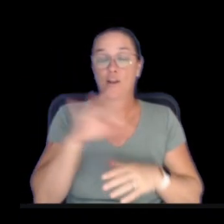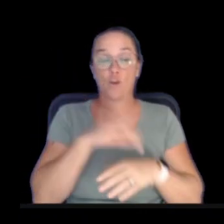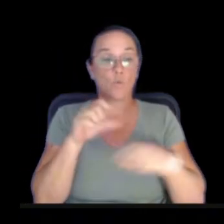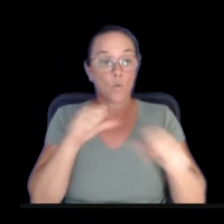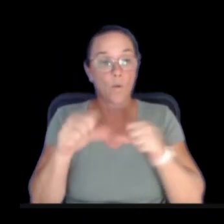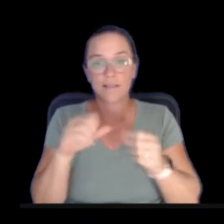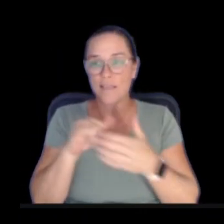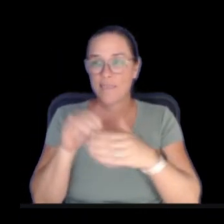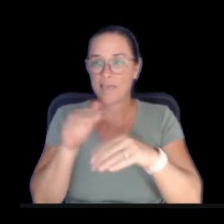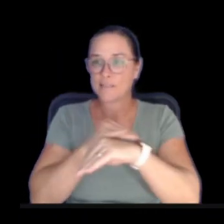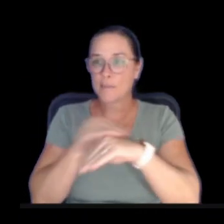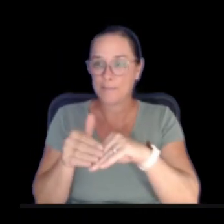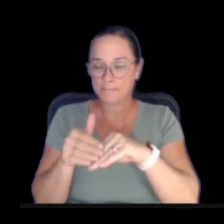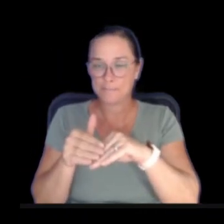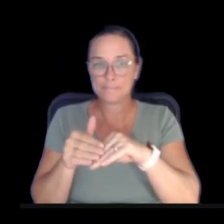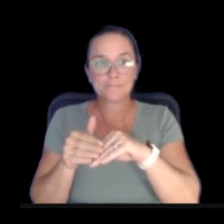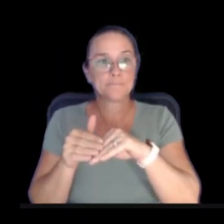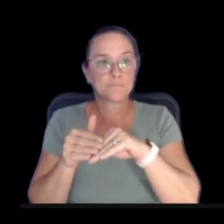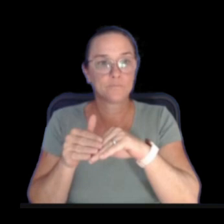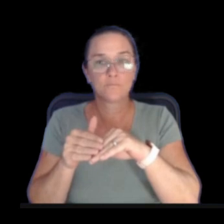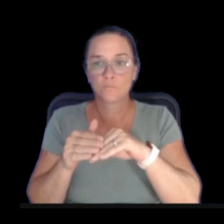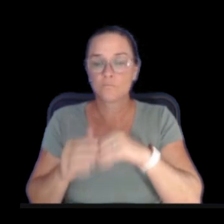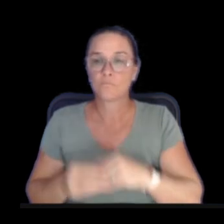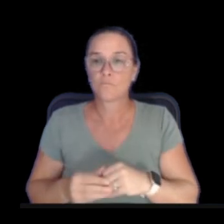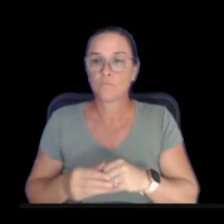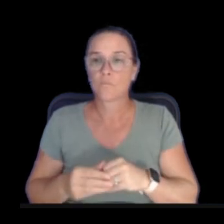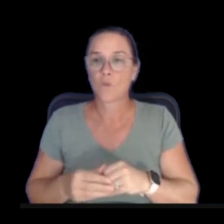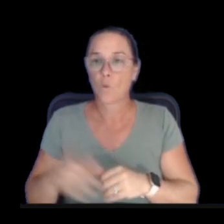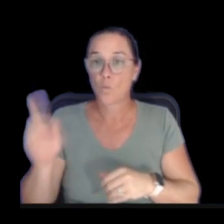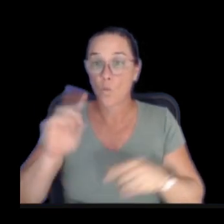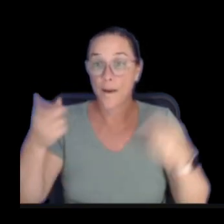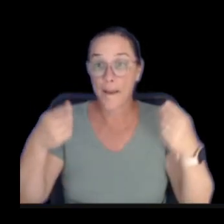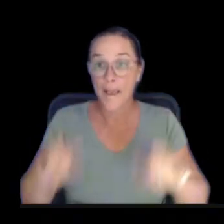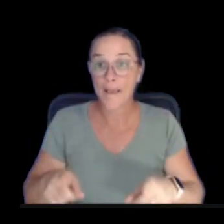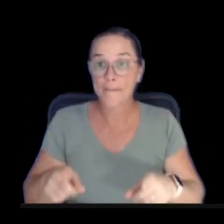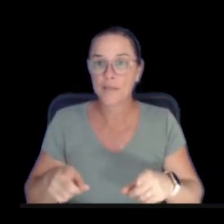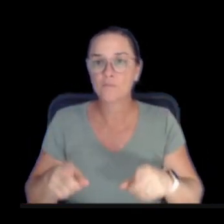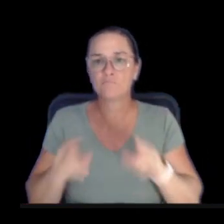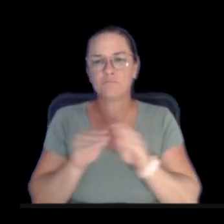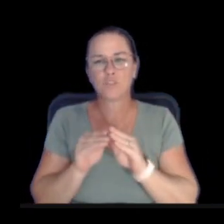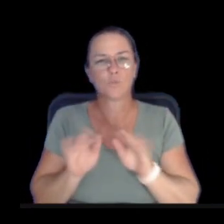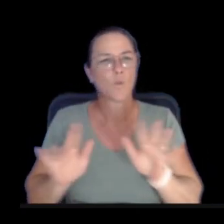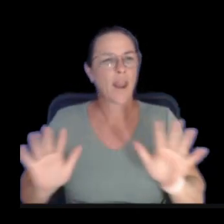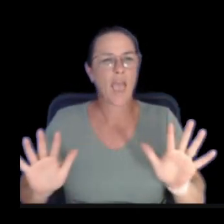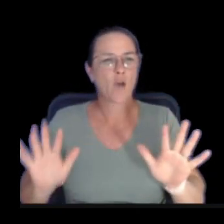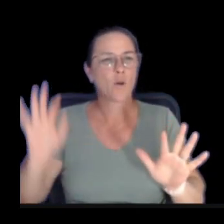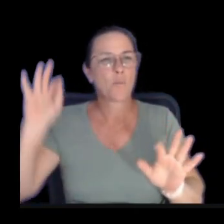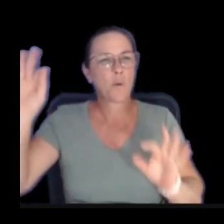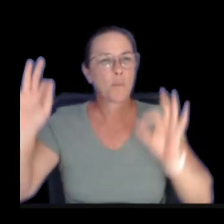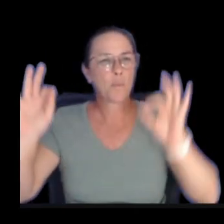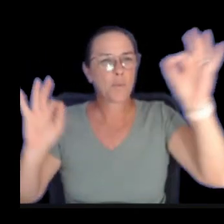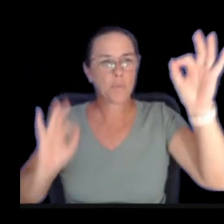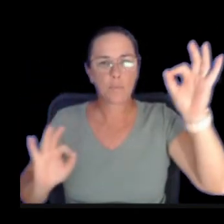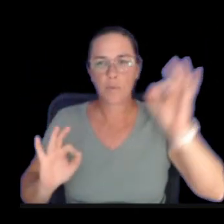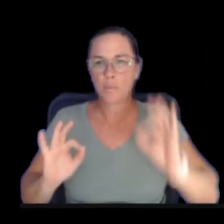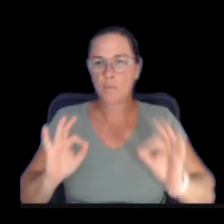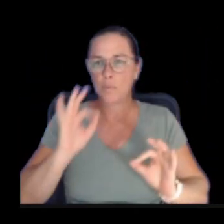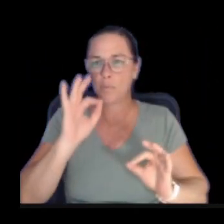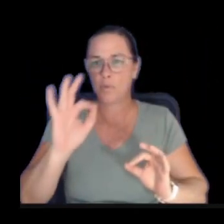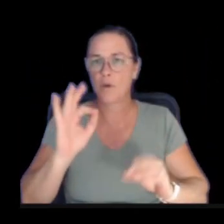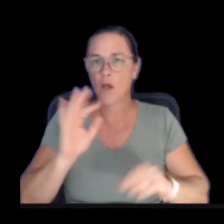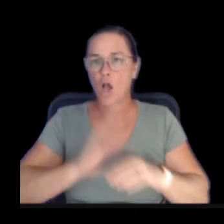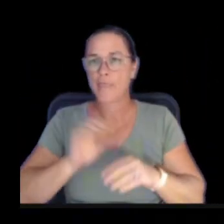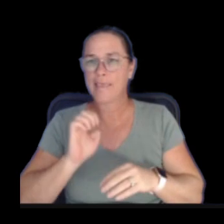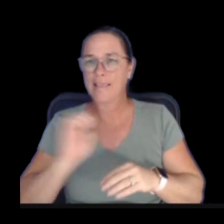summit area. If we look at their distribution, we can see that they're fairly spread out and largely on this eastern flank, where